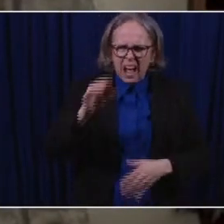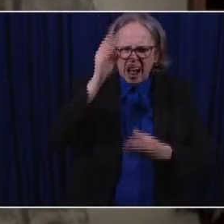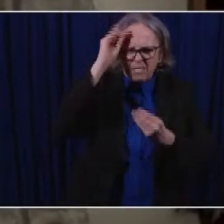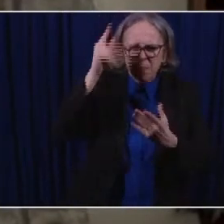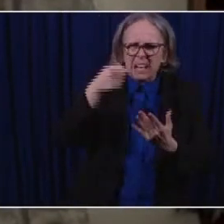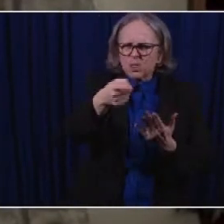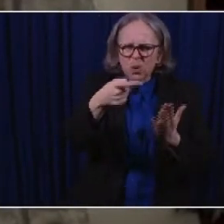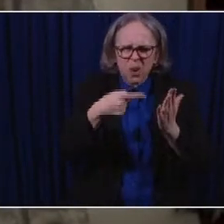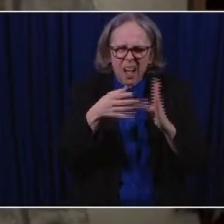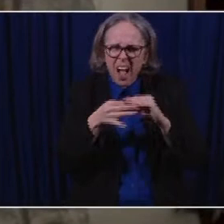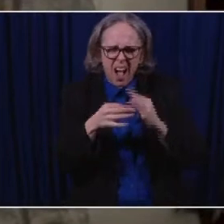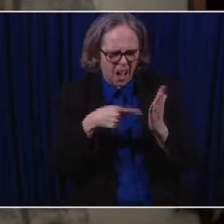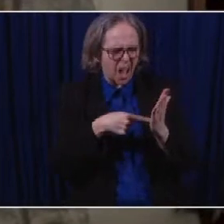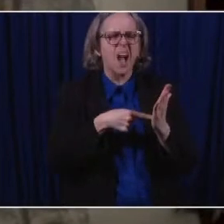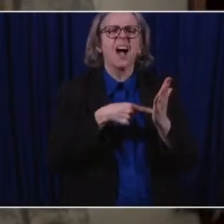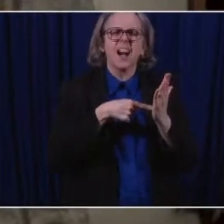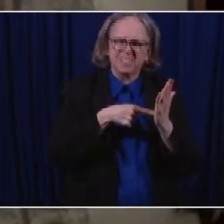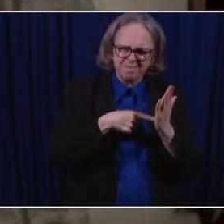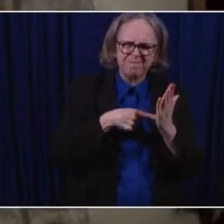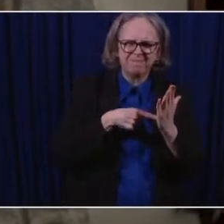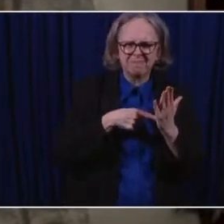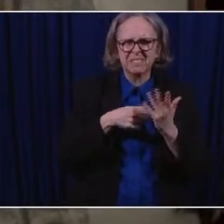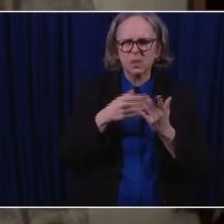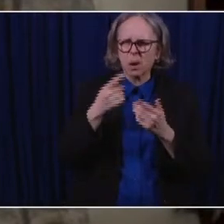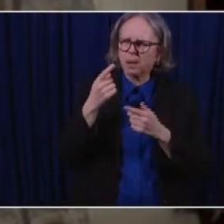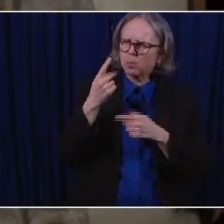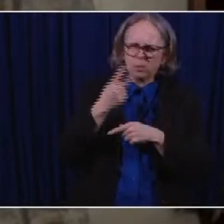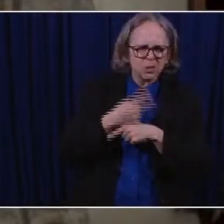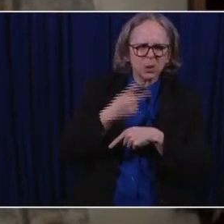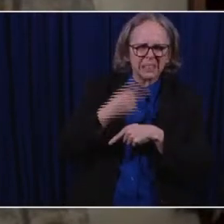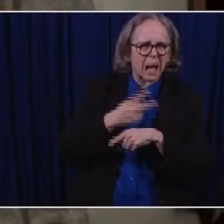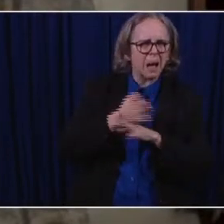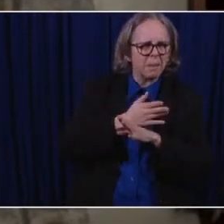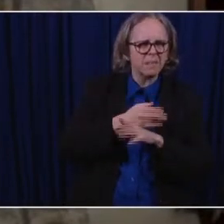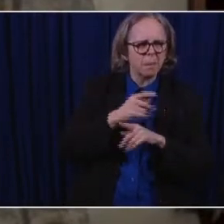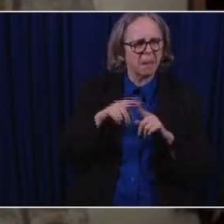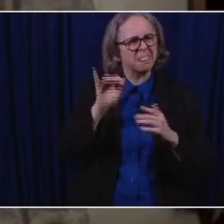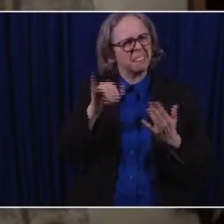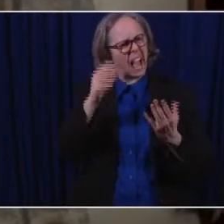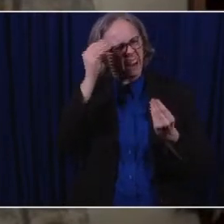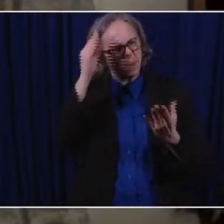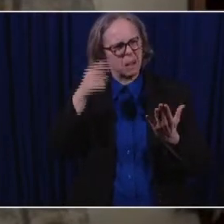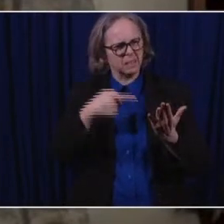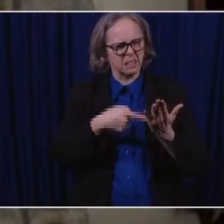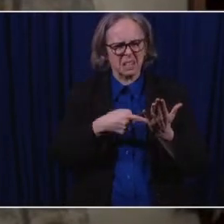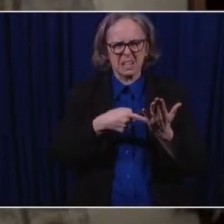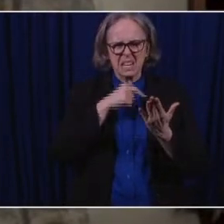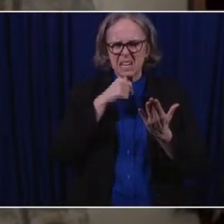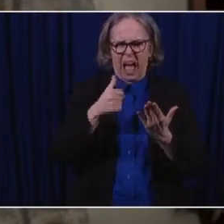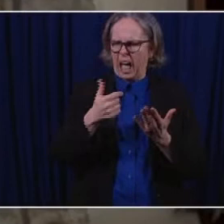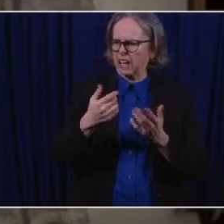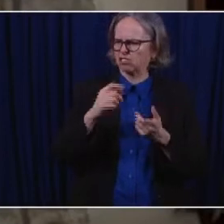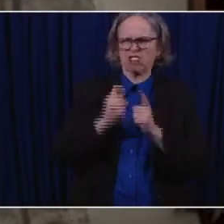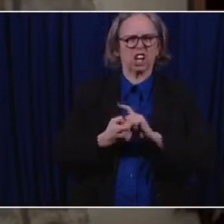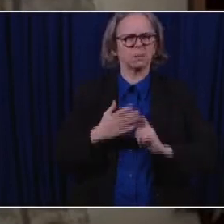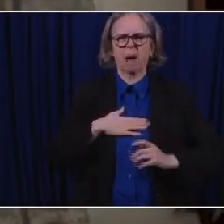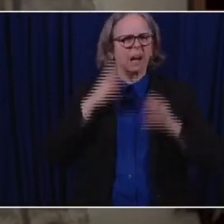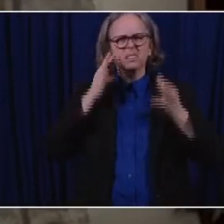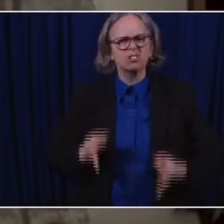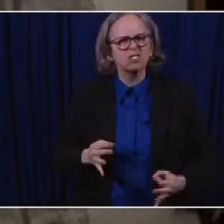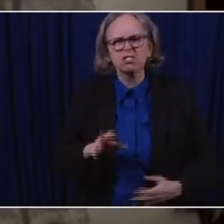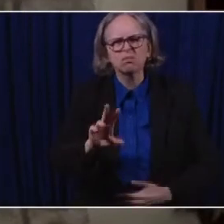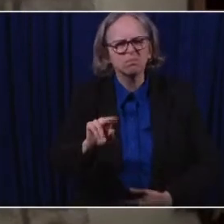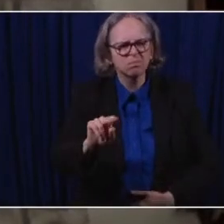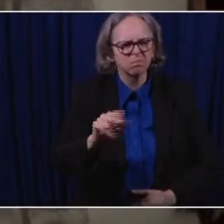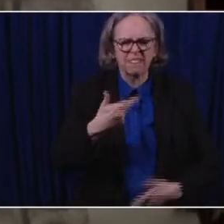not impact the decisions that we made. This was, I've talked to enough people around the state, talked